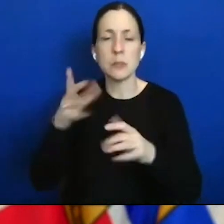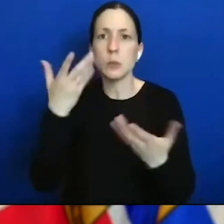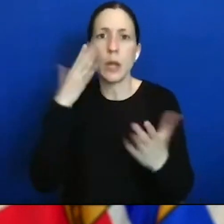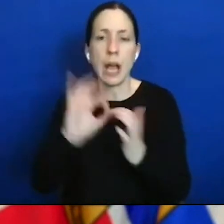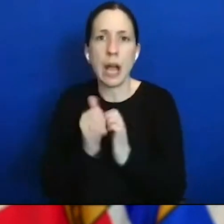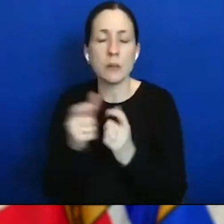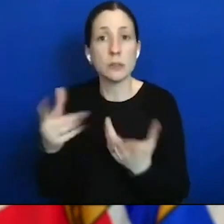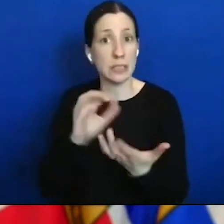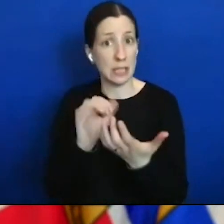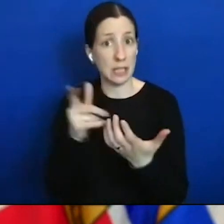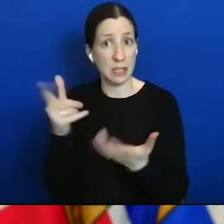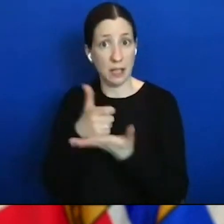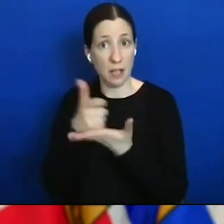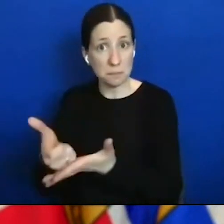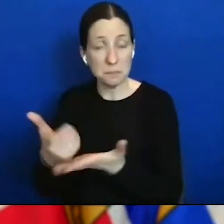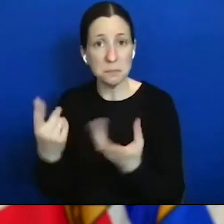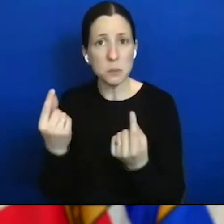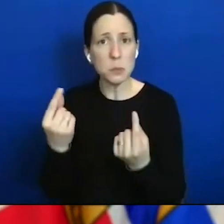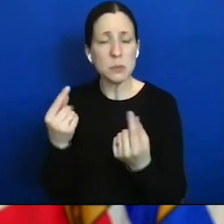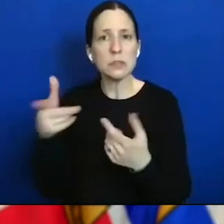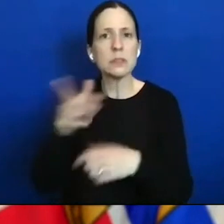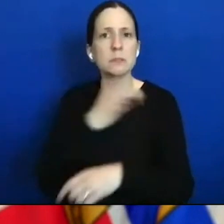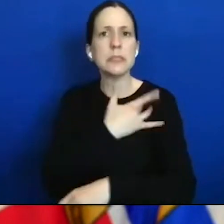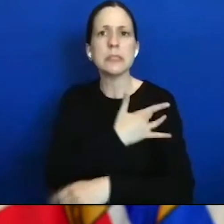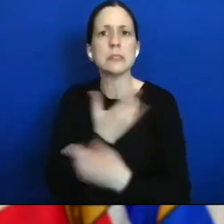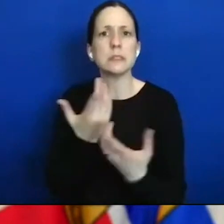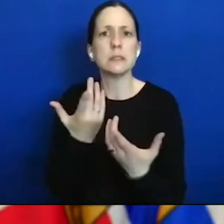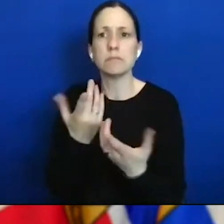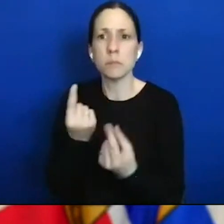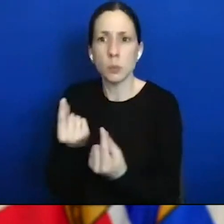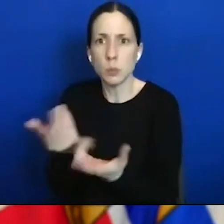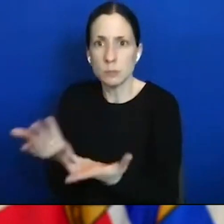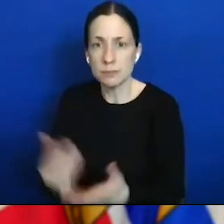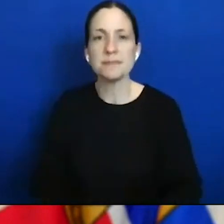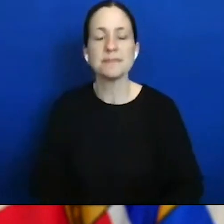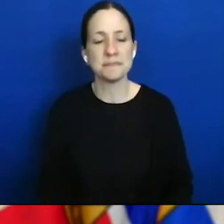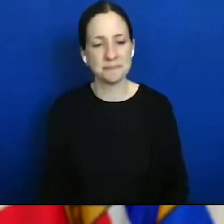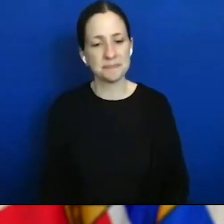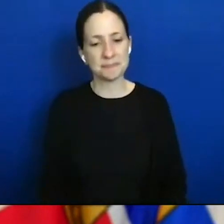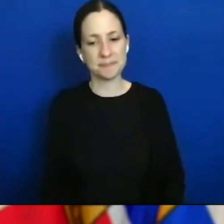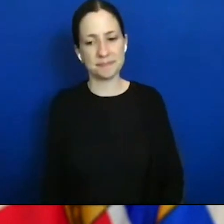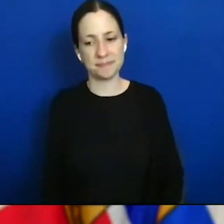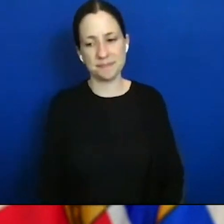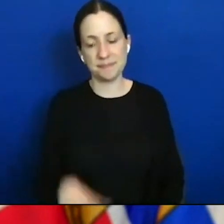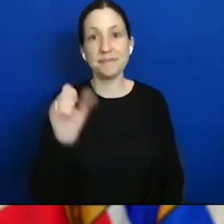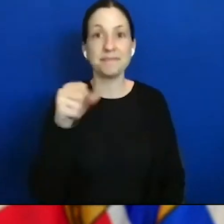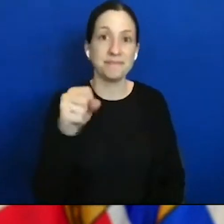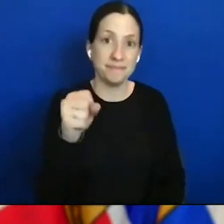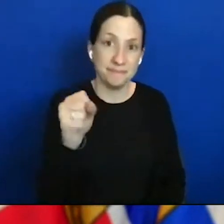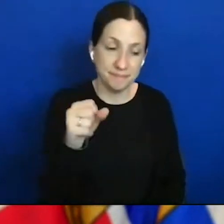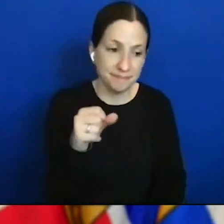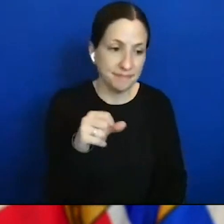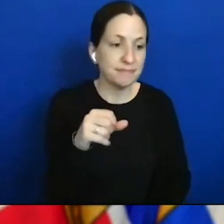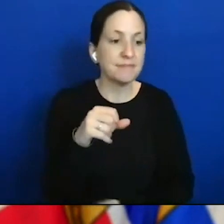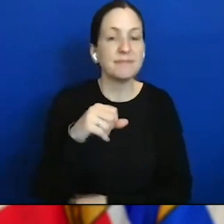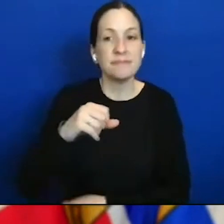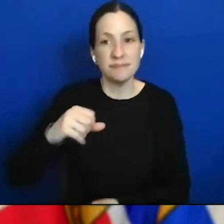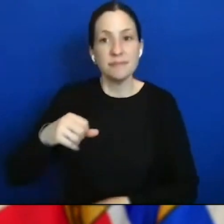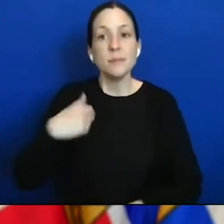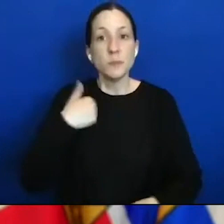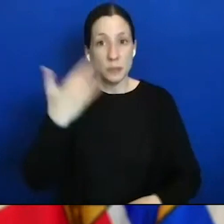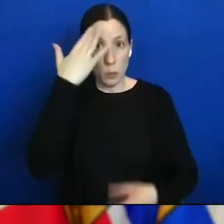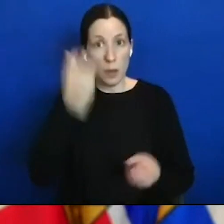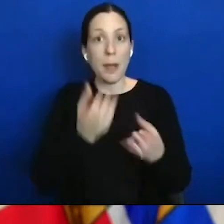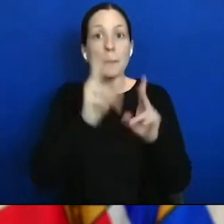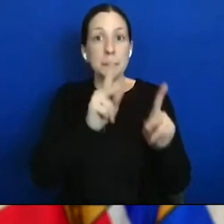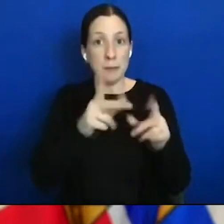perhaps. Is the province doing anything to help that, or is that a concern right now? Yeah, so we knew how many people, and there